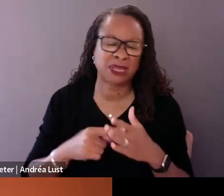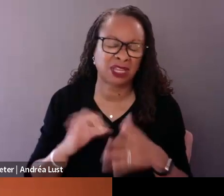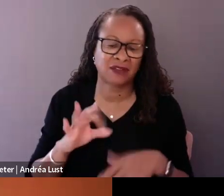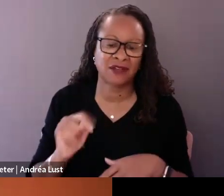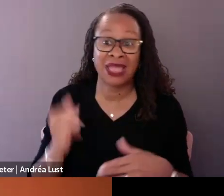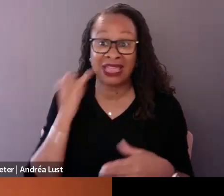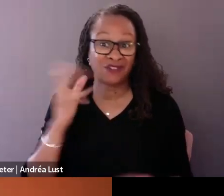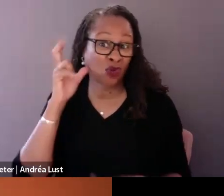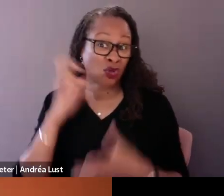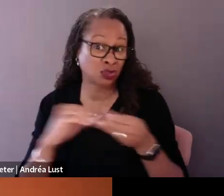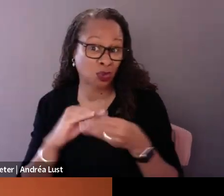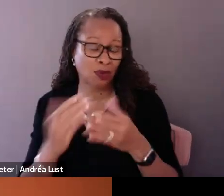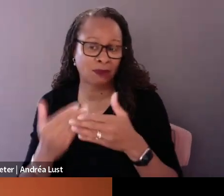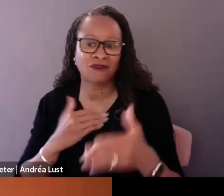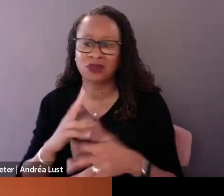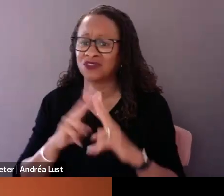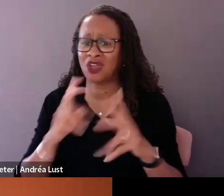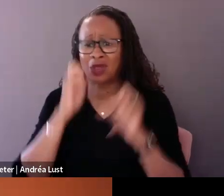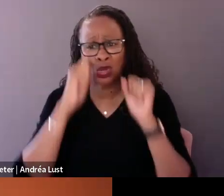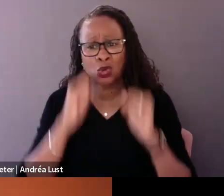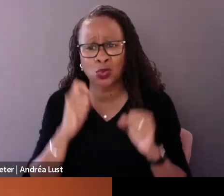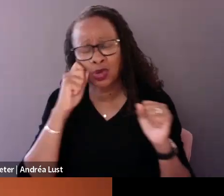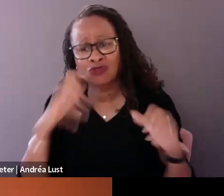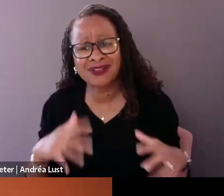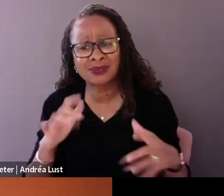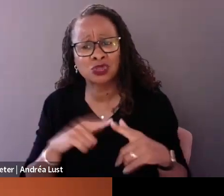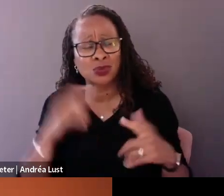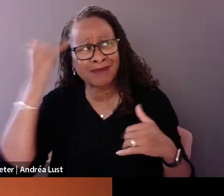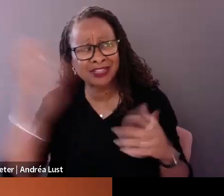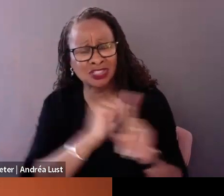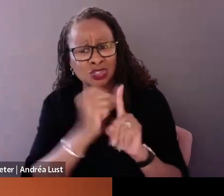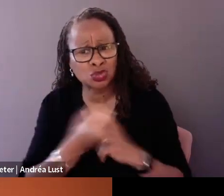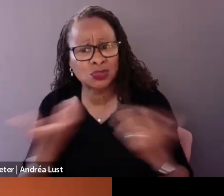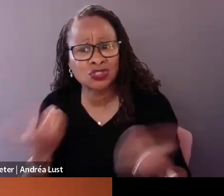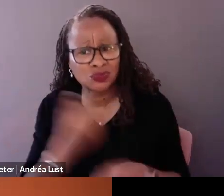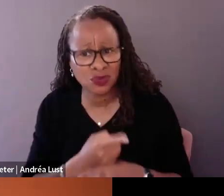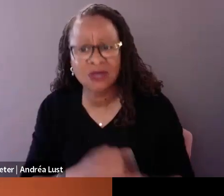heard it before, it's just really incredible to imagine this scenario.